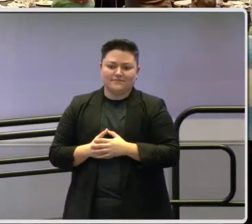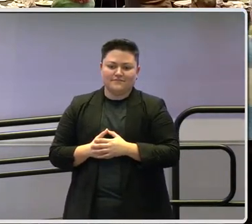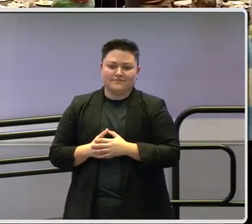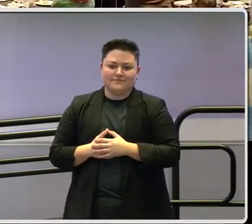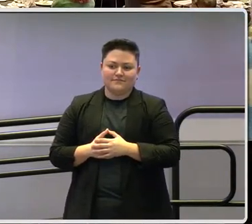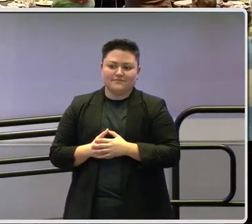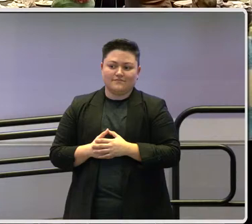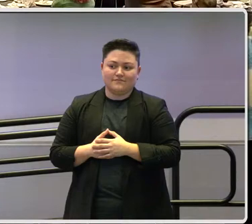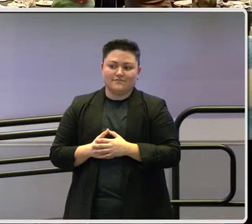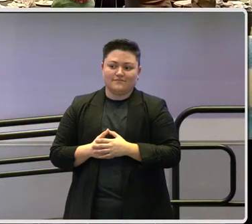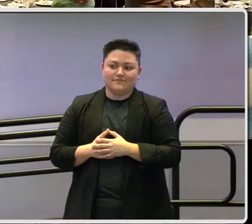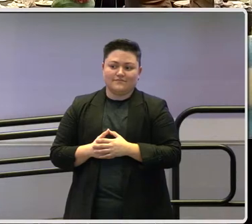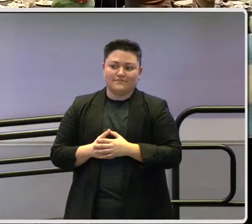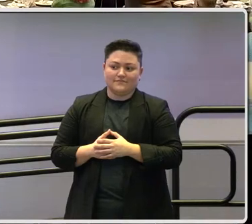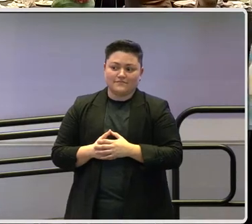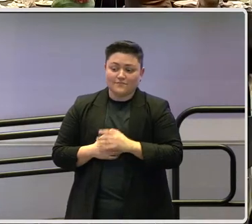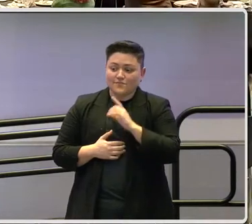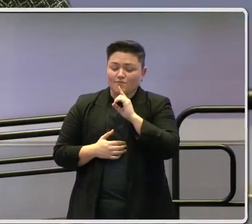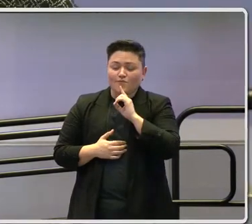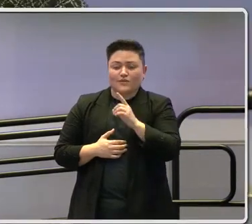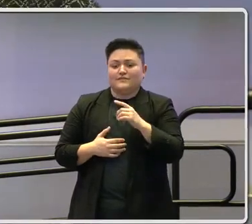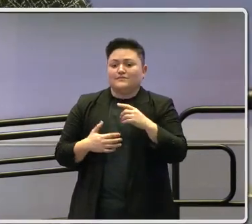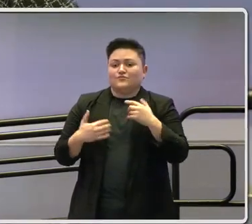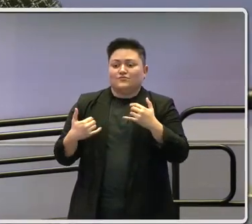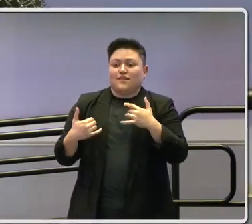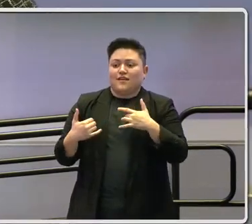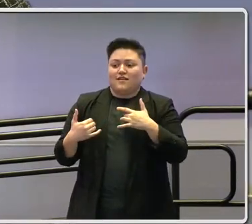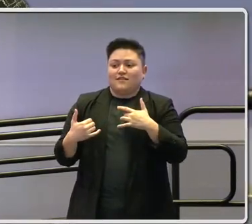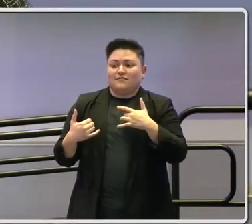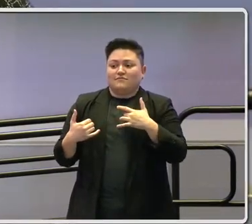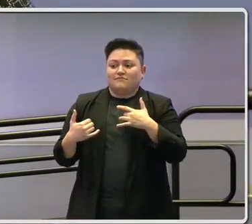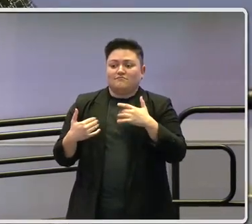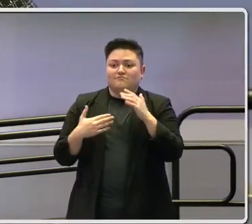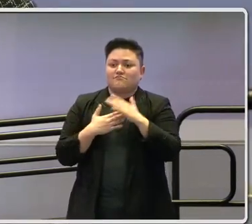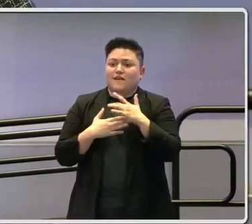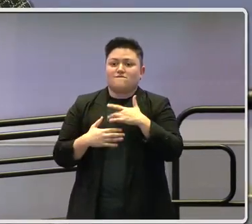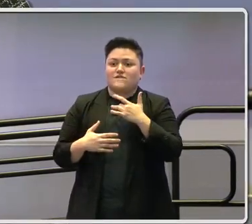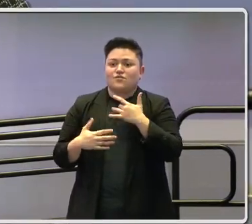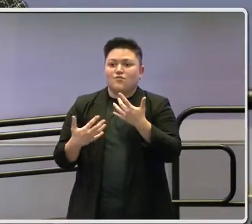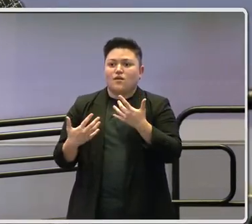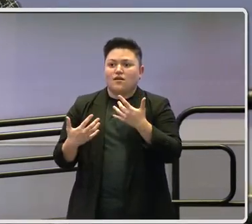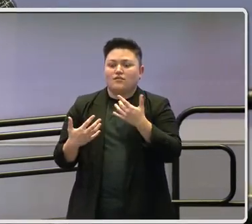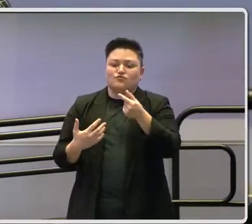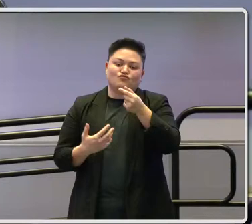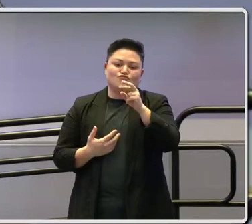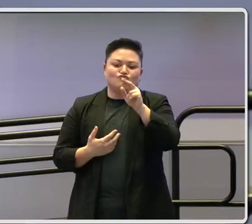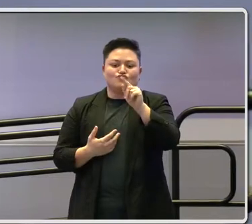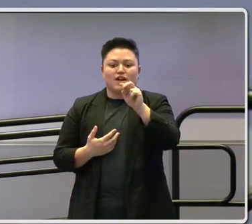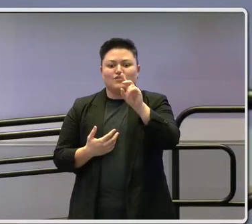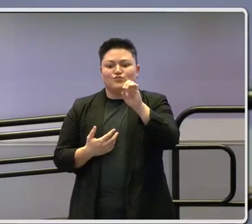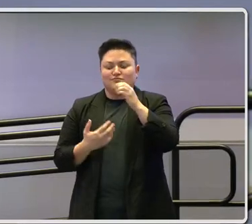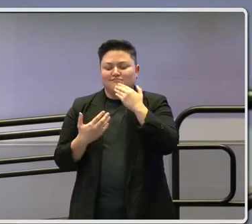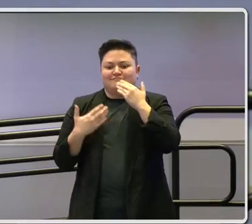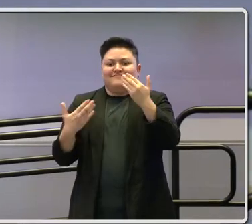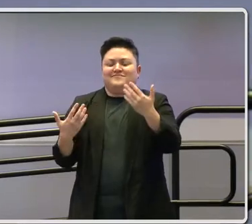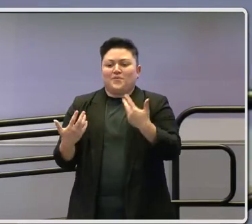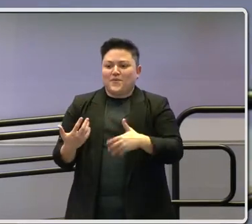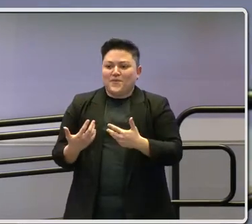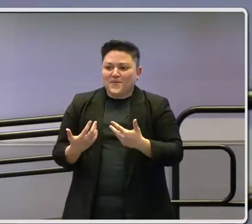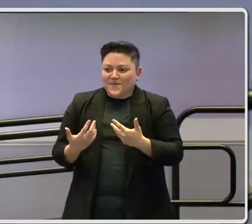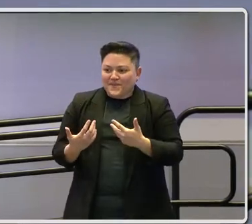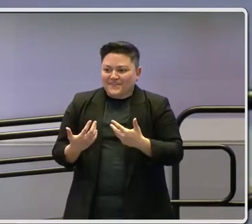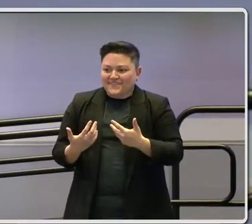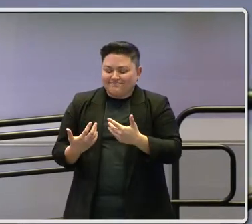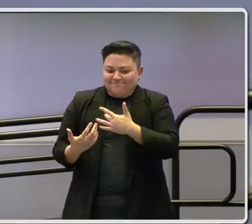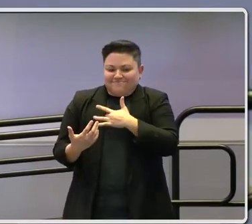Overall, I am filled with gratitude for the opportunity to be in this space and the space of